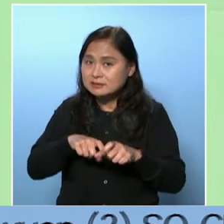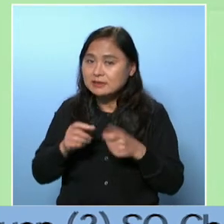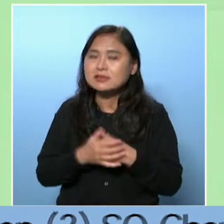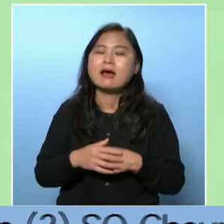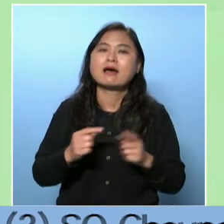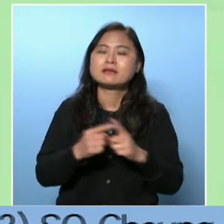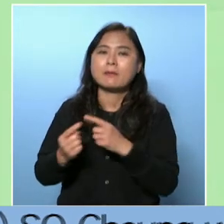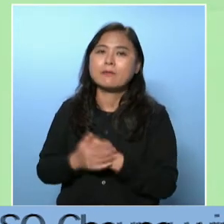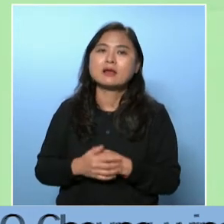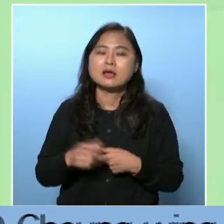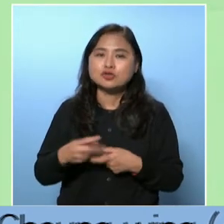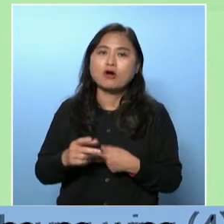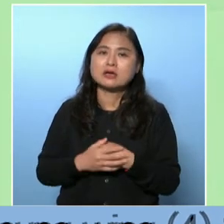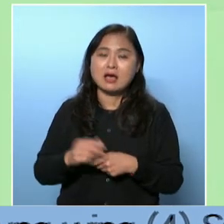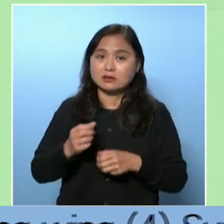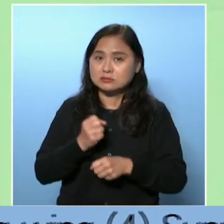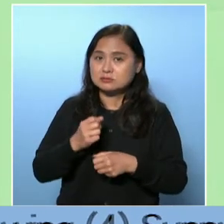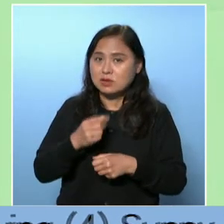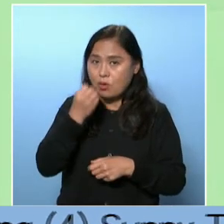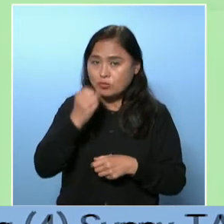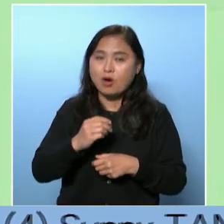would stimulate our economy and